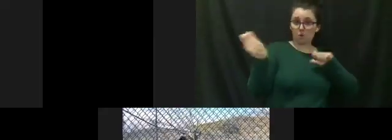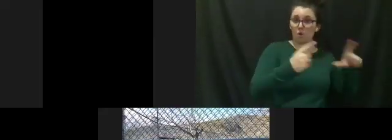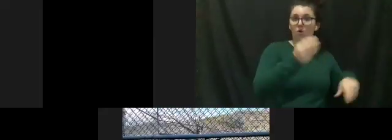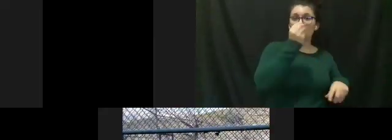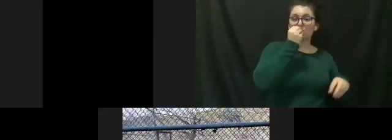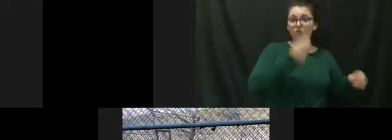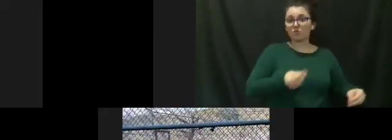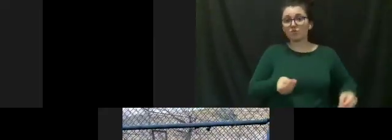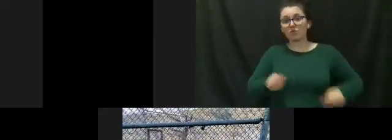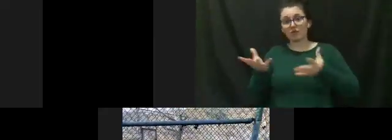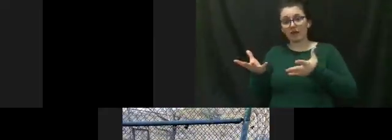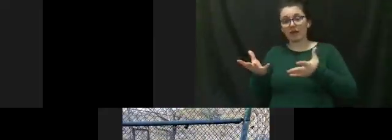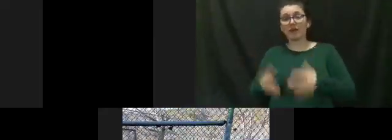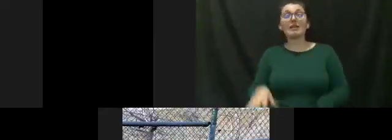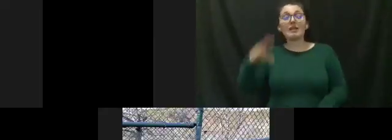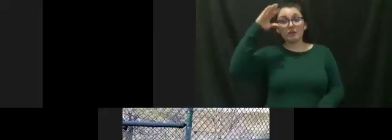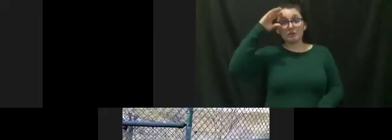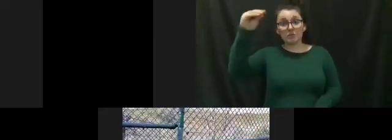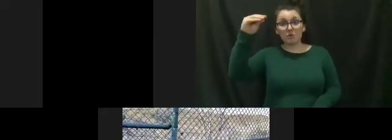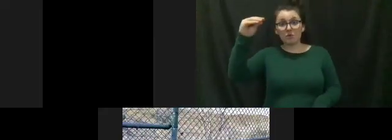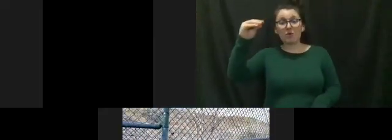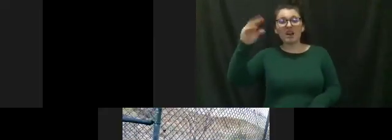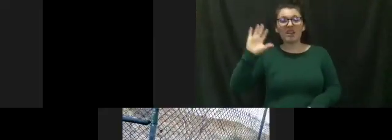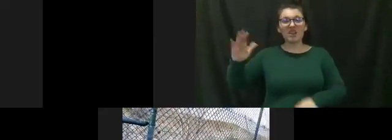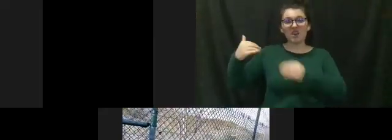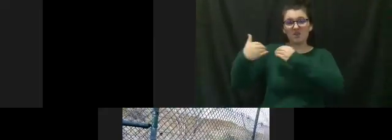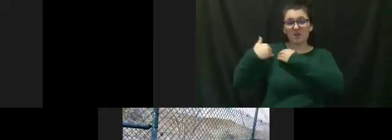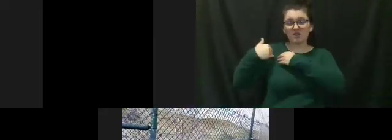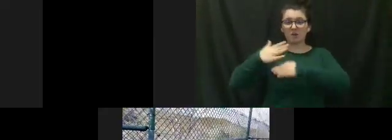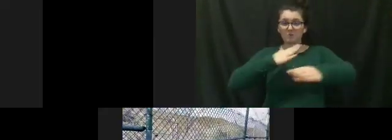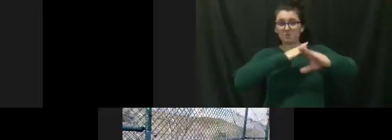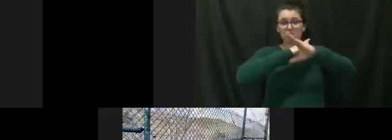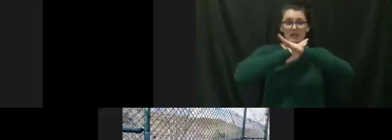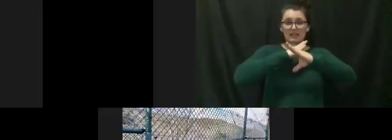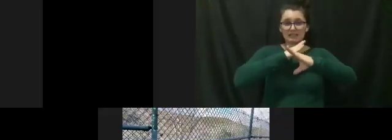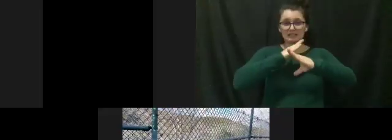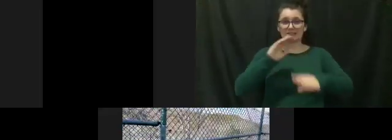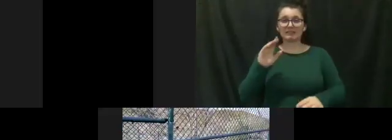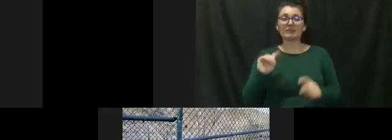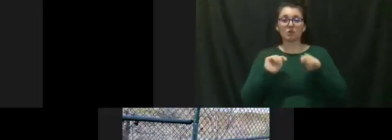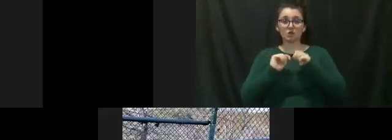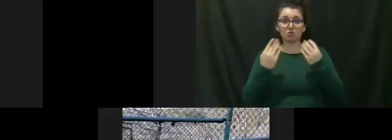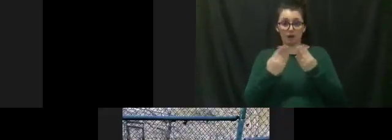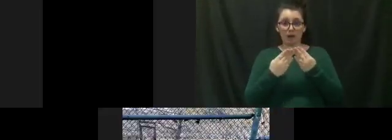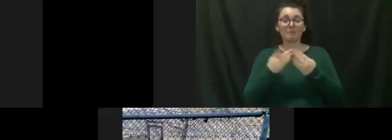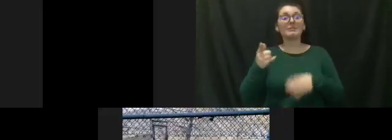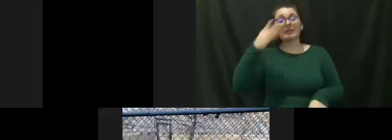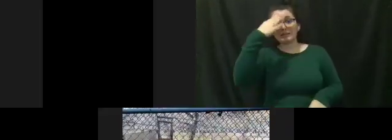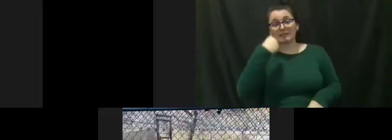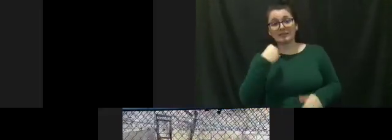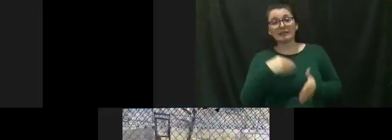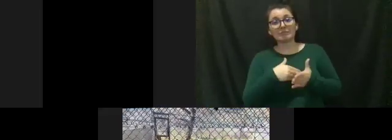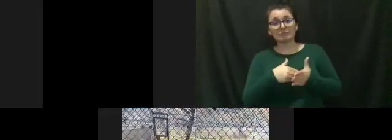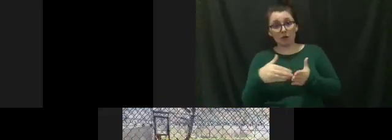the boys, their job is to protect the prize. So they're like bodyguards. So they sleep a lot more, and that's so